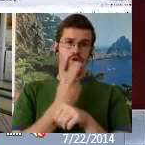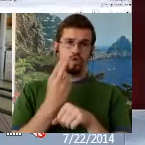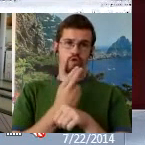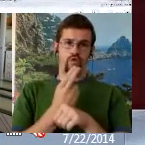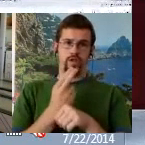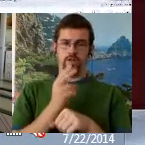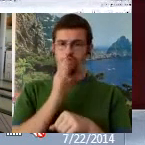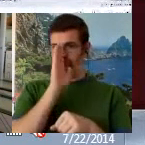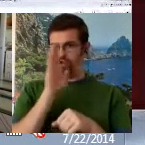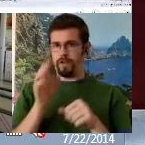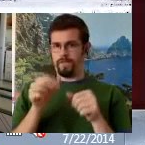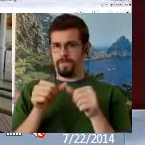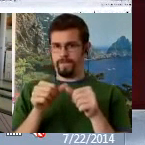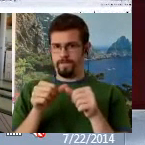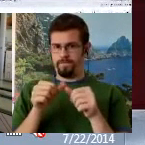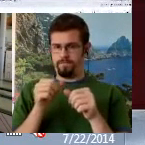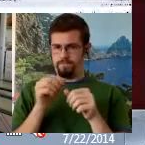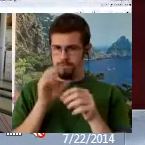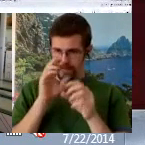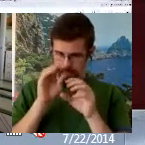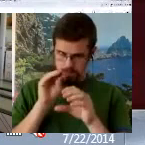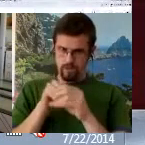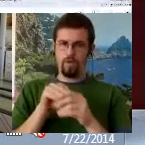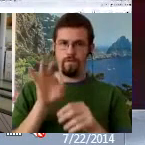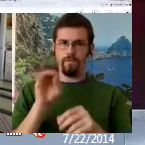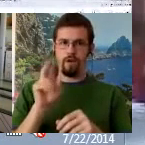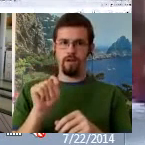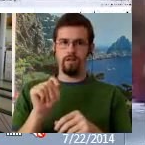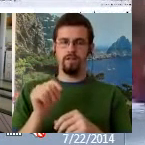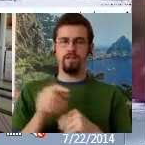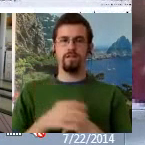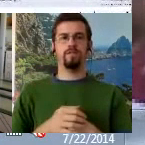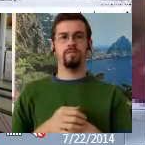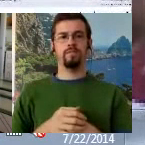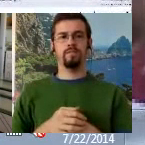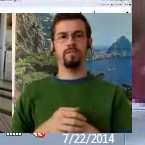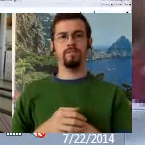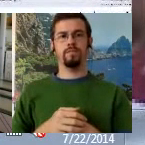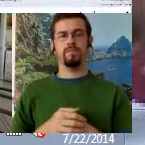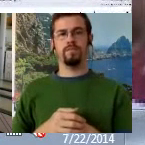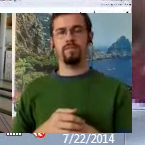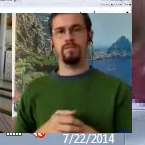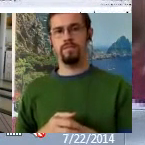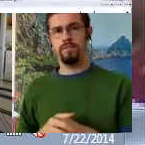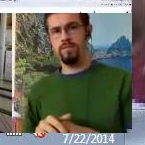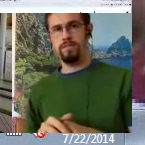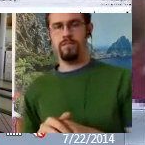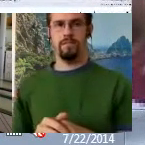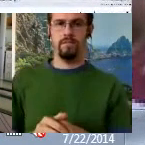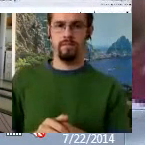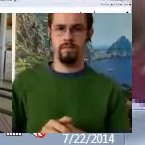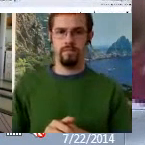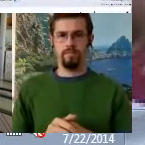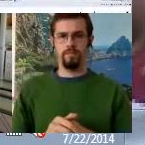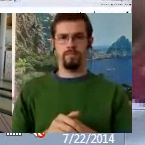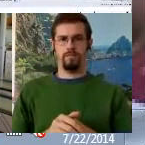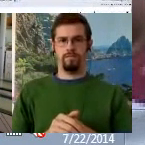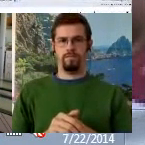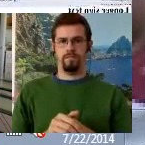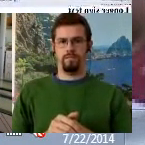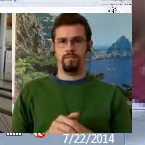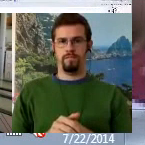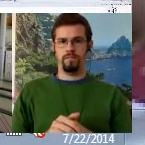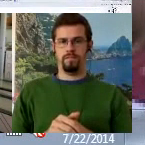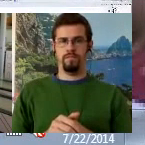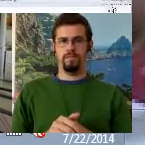font. And, yeah. Uh-huh. It still comes in fuzzy for